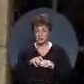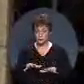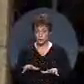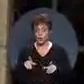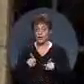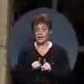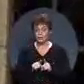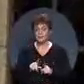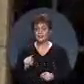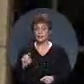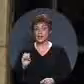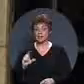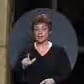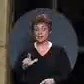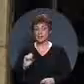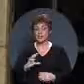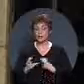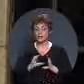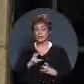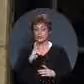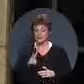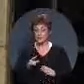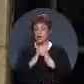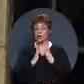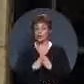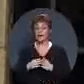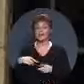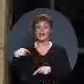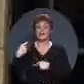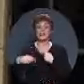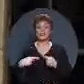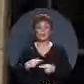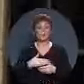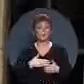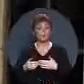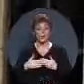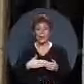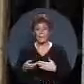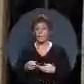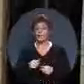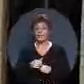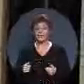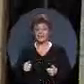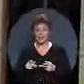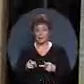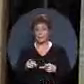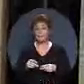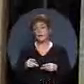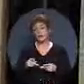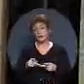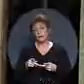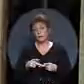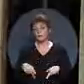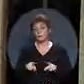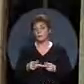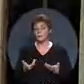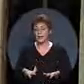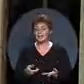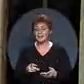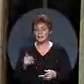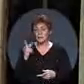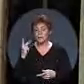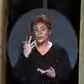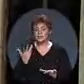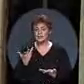over telecommunication is a traditional request of the Quebec government, regardless of allegiance. What is the Minister of Industry waiting for?